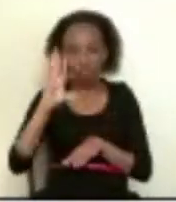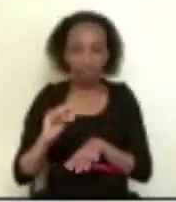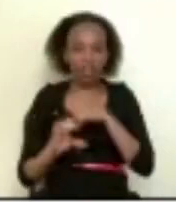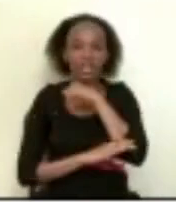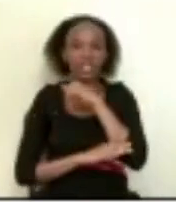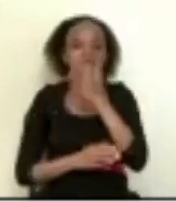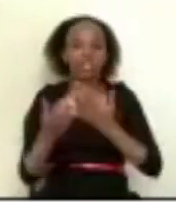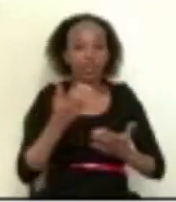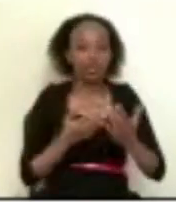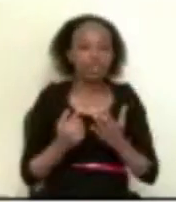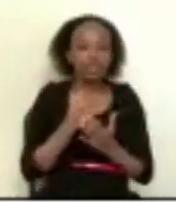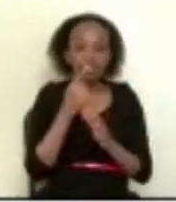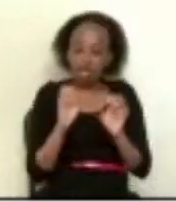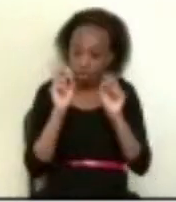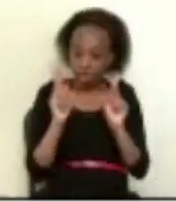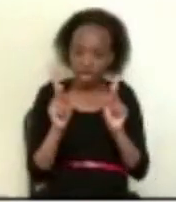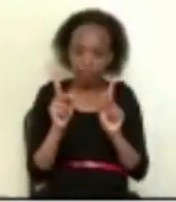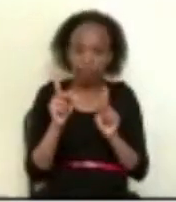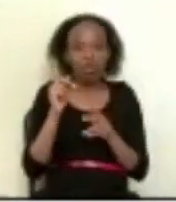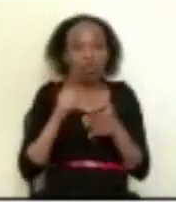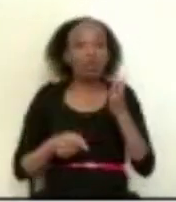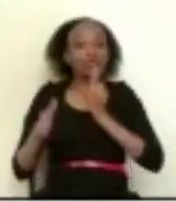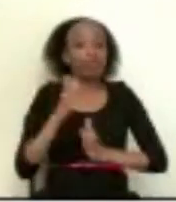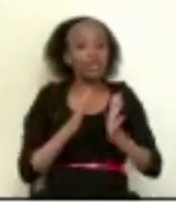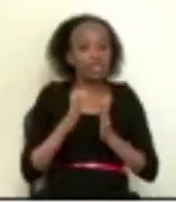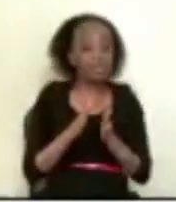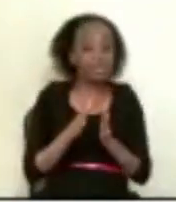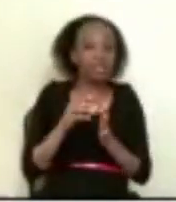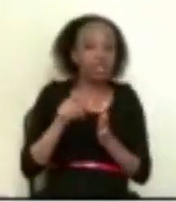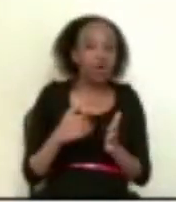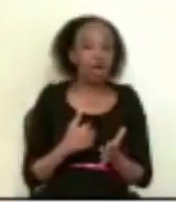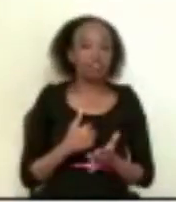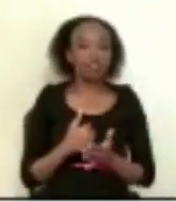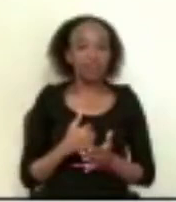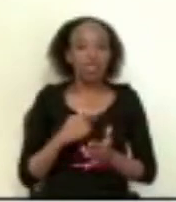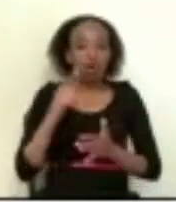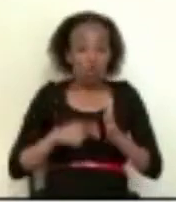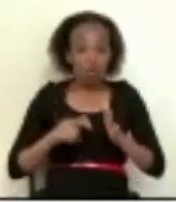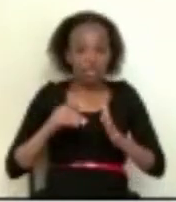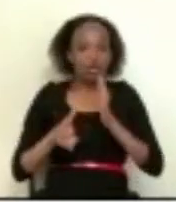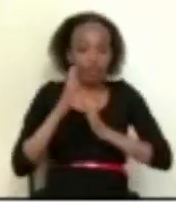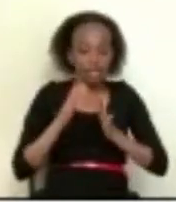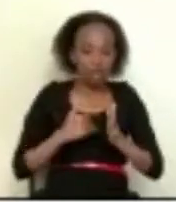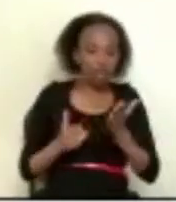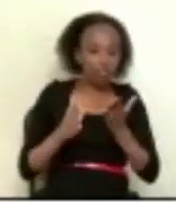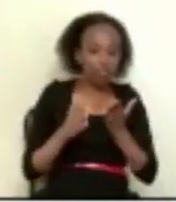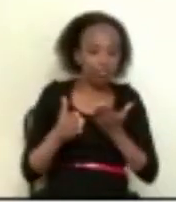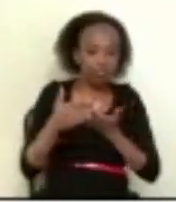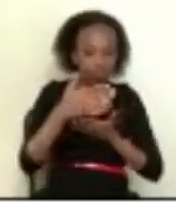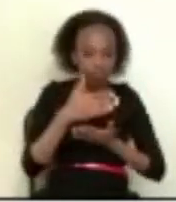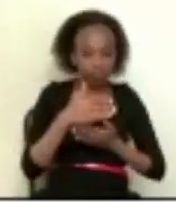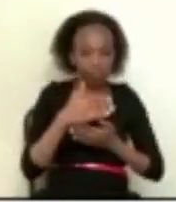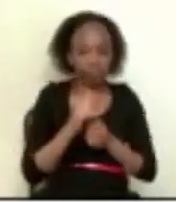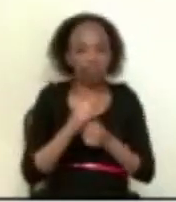economies, to say, okay, what plans to be put together, or what plans are you going to put together to make sure